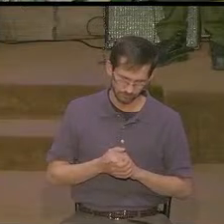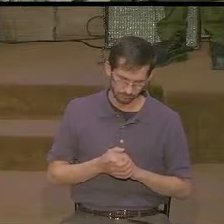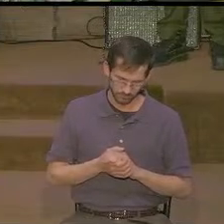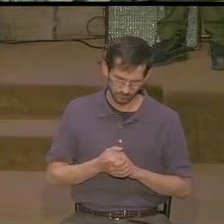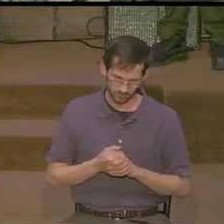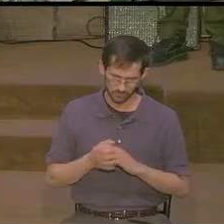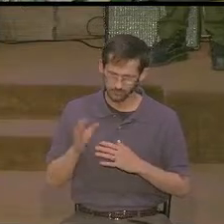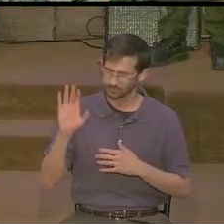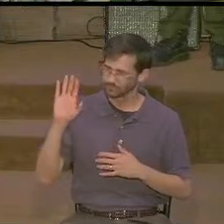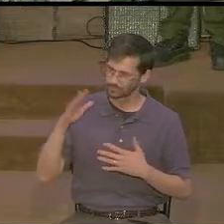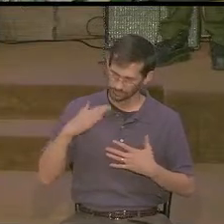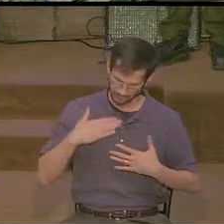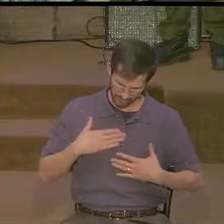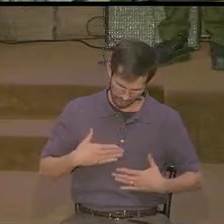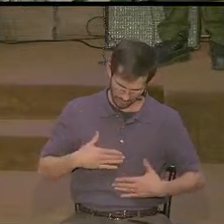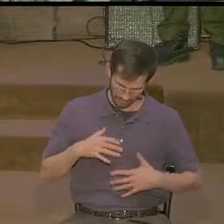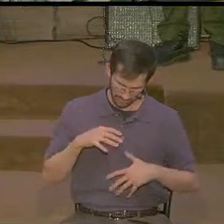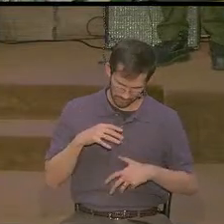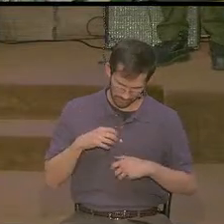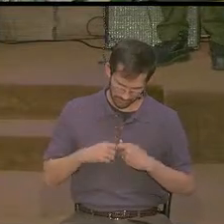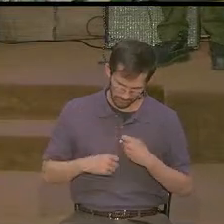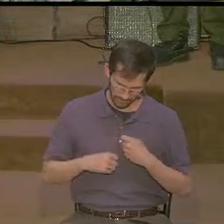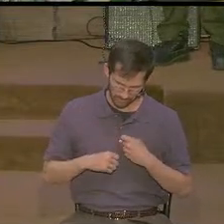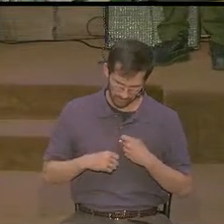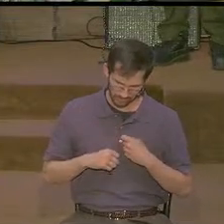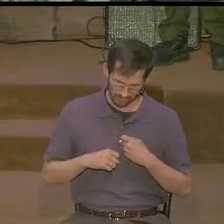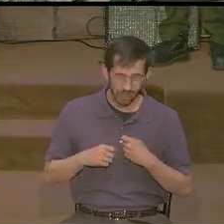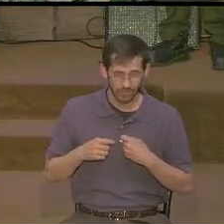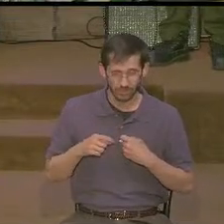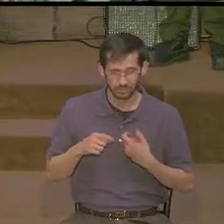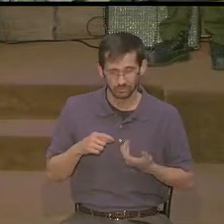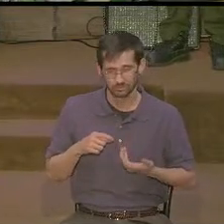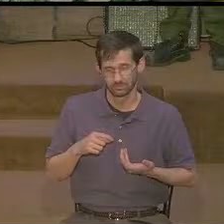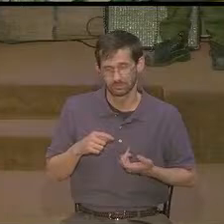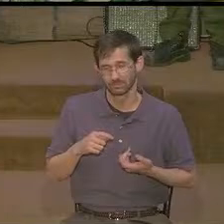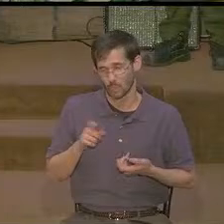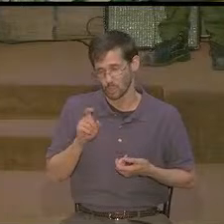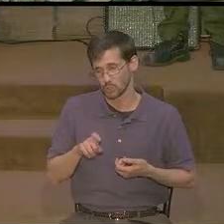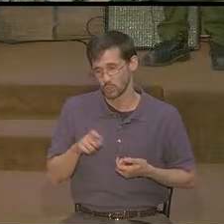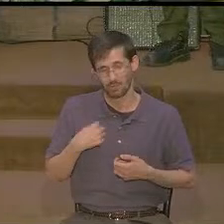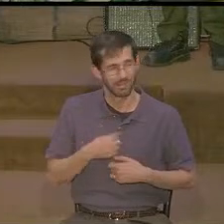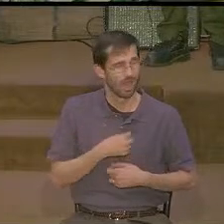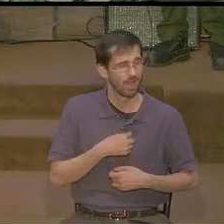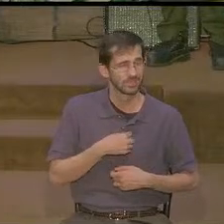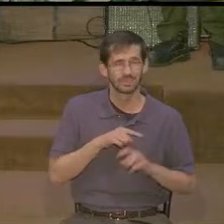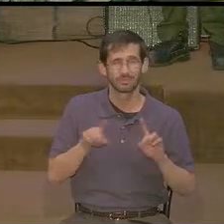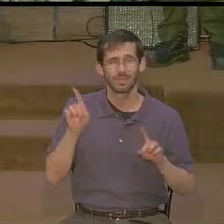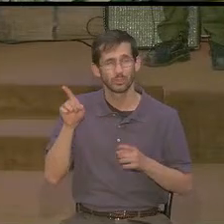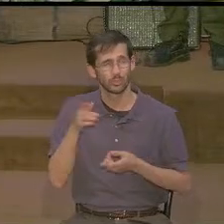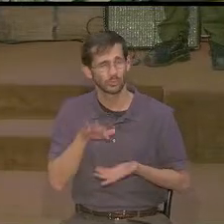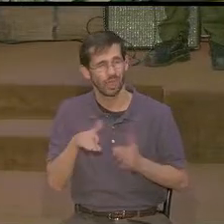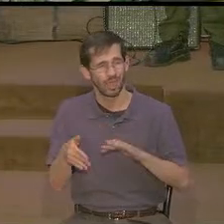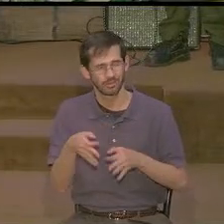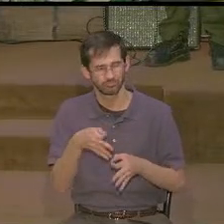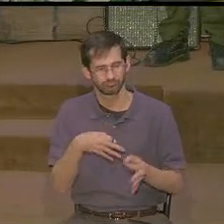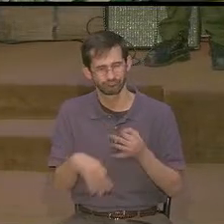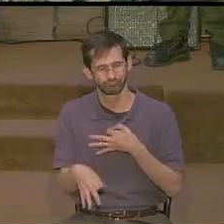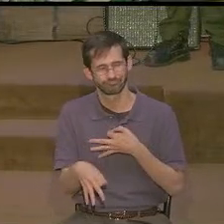Your body was broken, Lord. Should have been us. You died in our place.